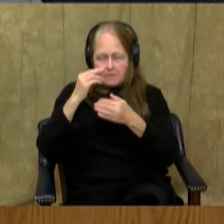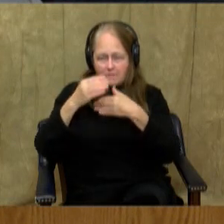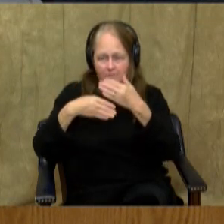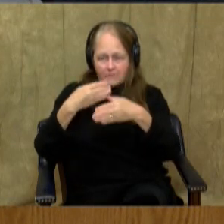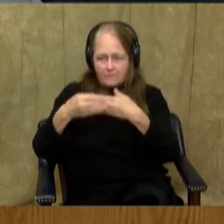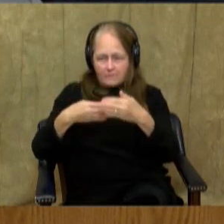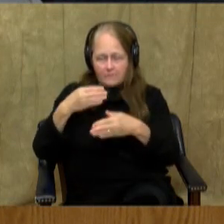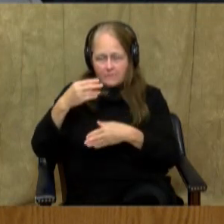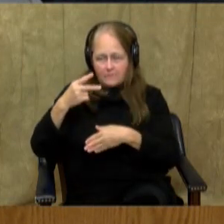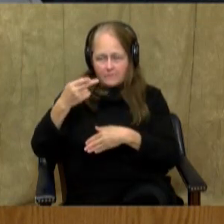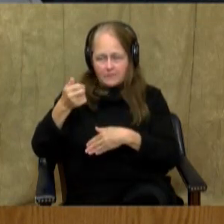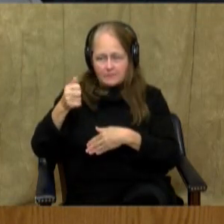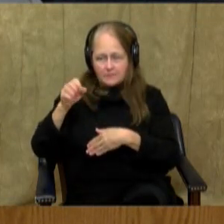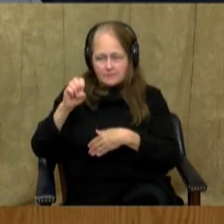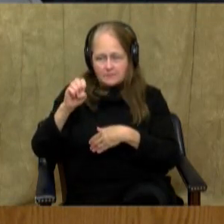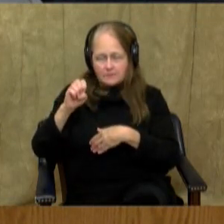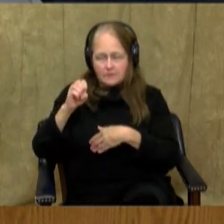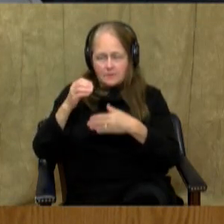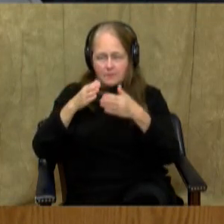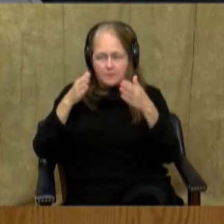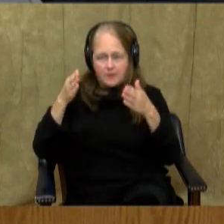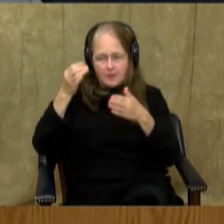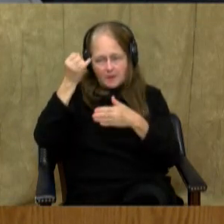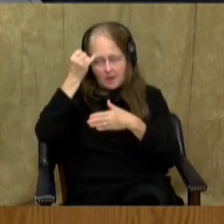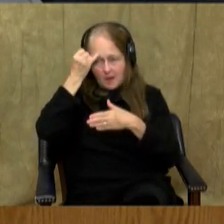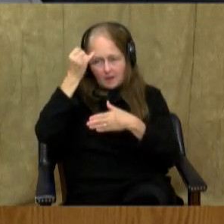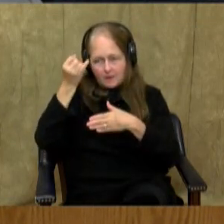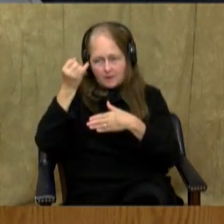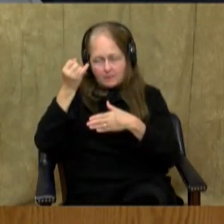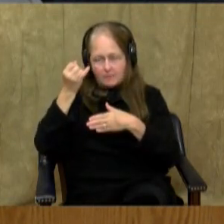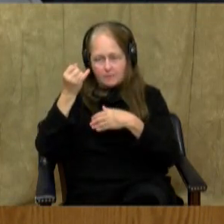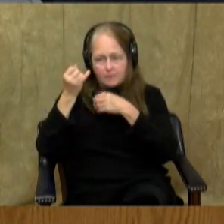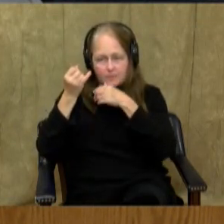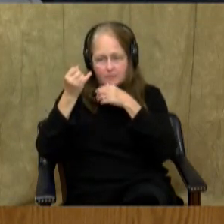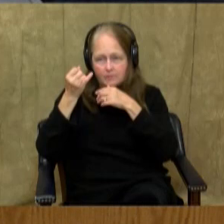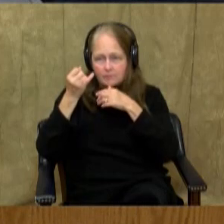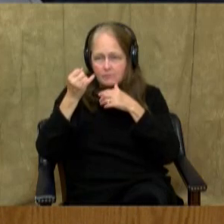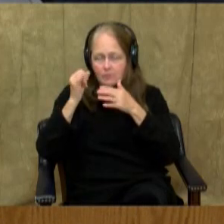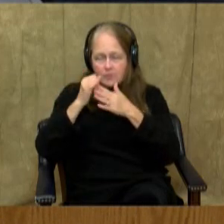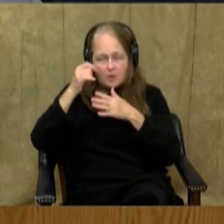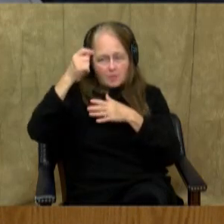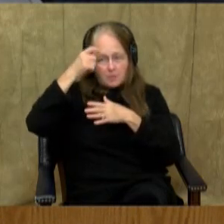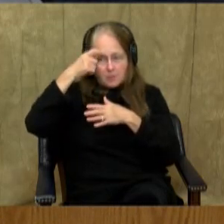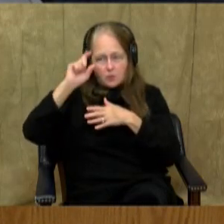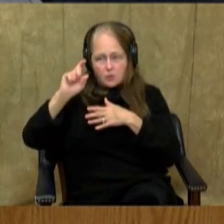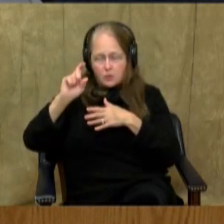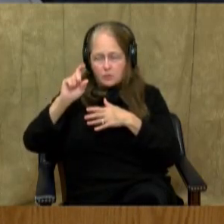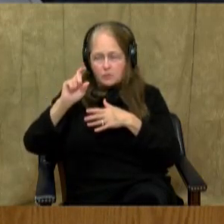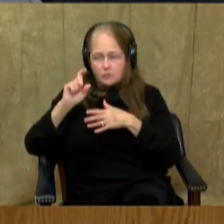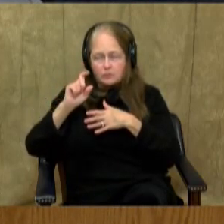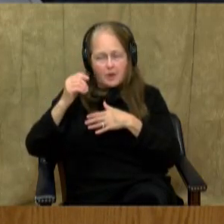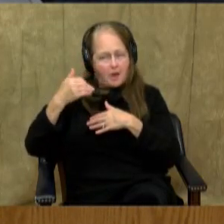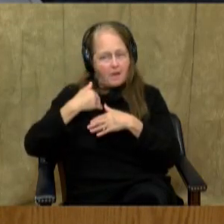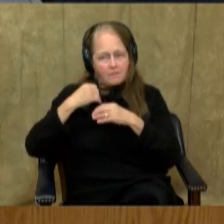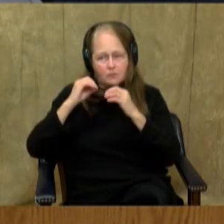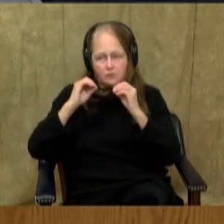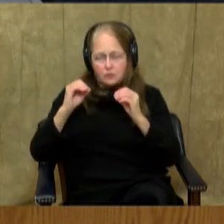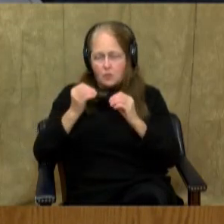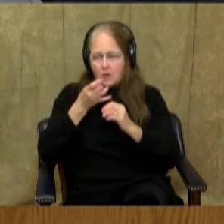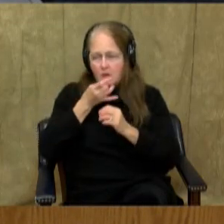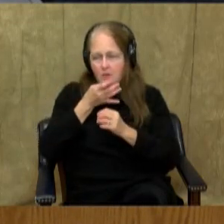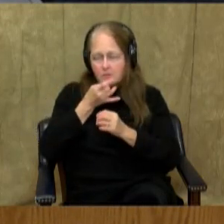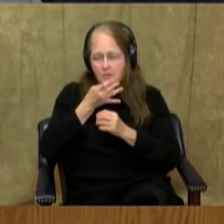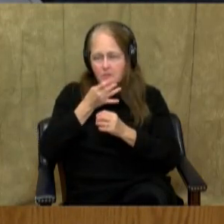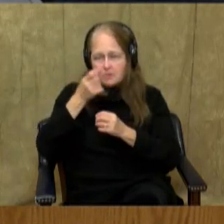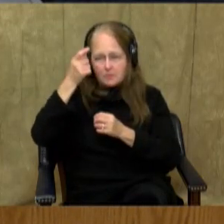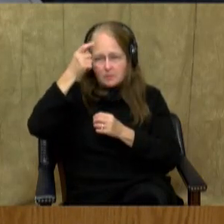the moon. Big ideas from phases of the moon. The first one is the moon does not produce its own light. Like, what is the